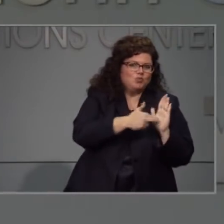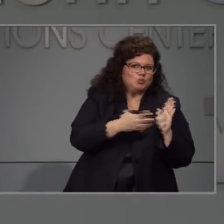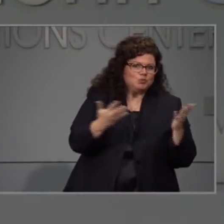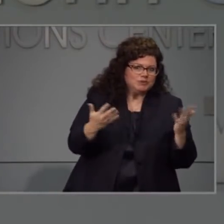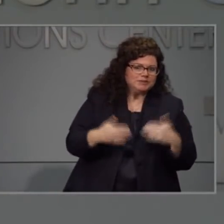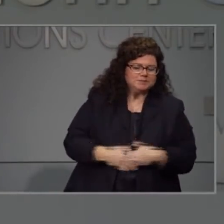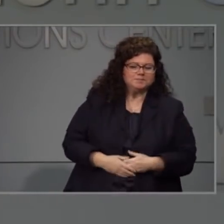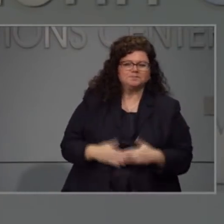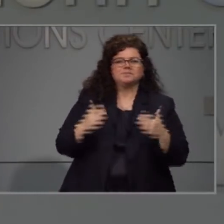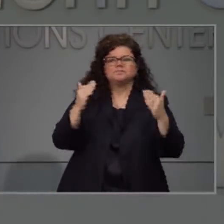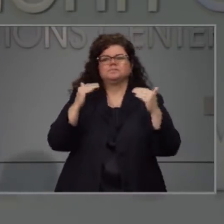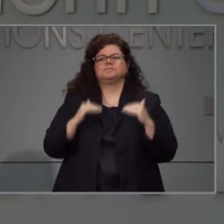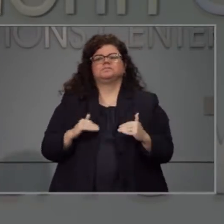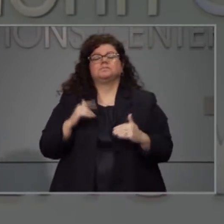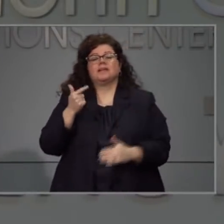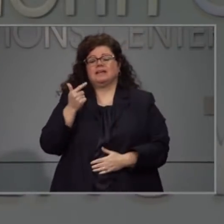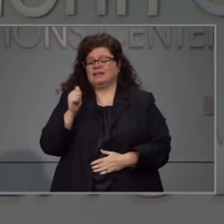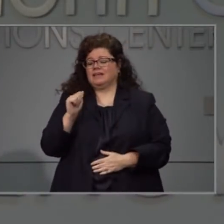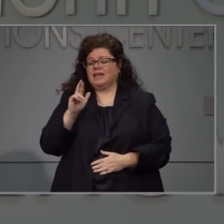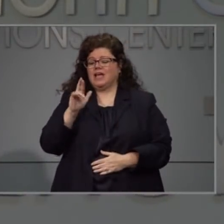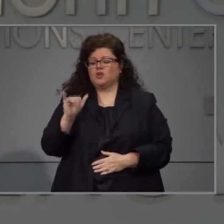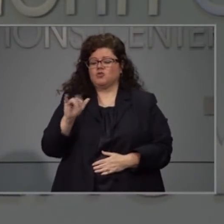Gary Robertson, Associated Press.